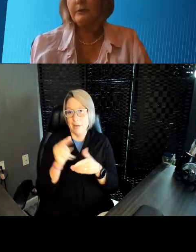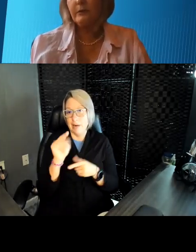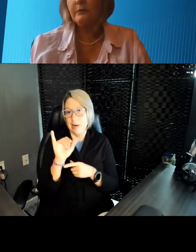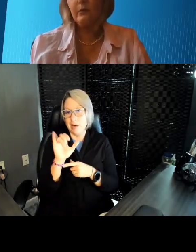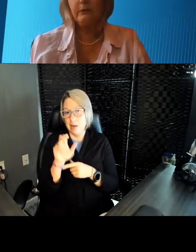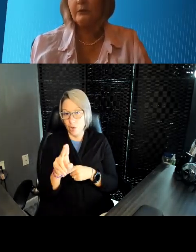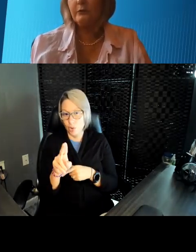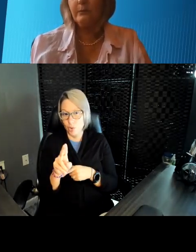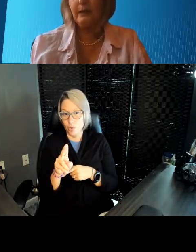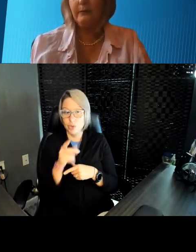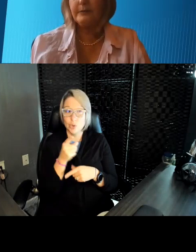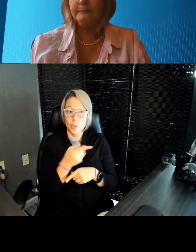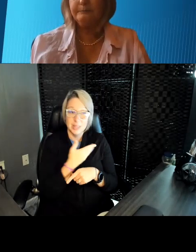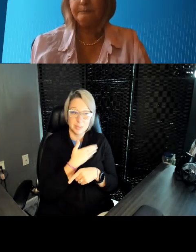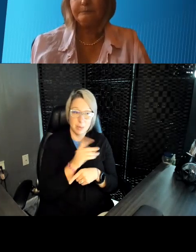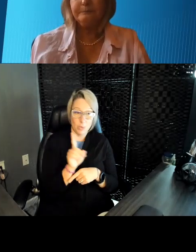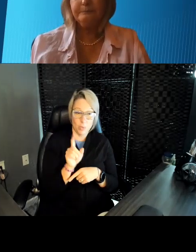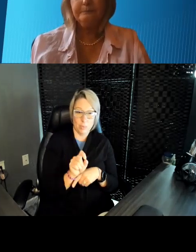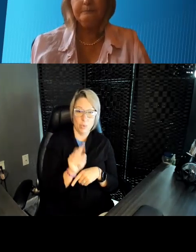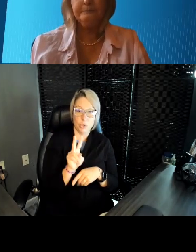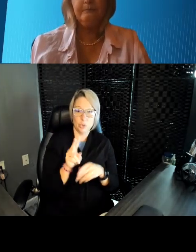little person was 1.2 pounds.